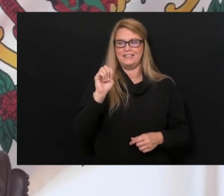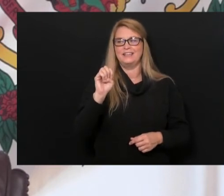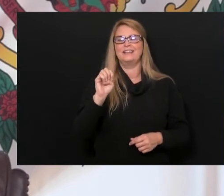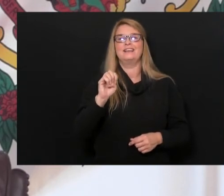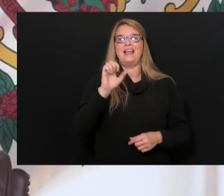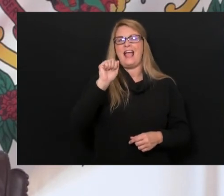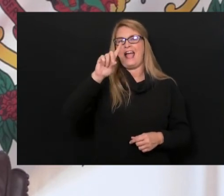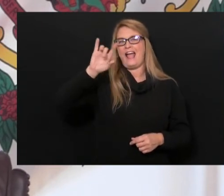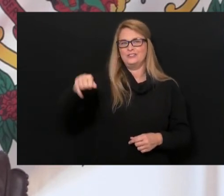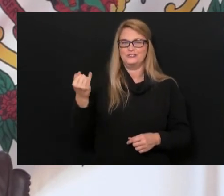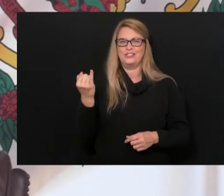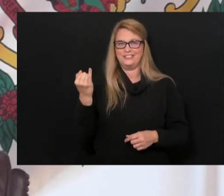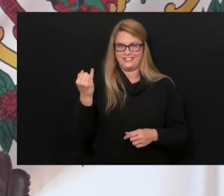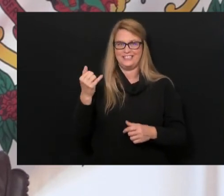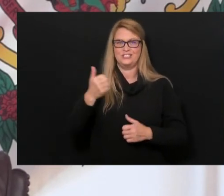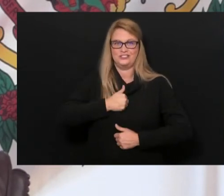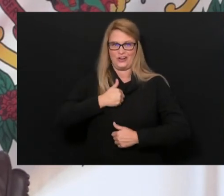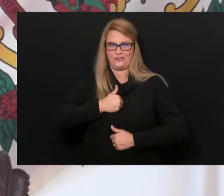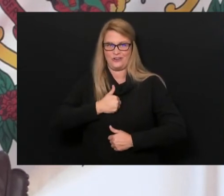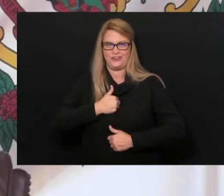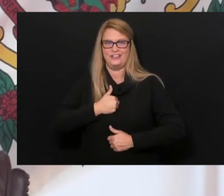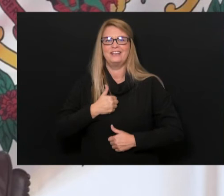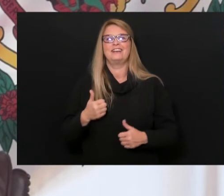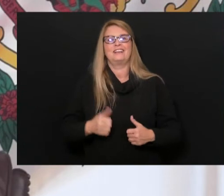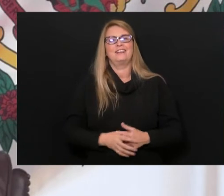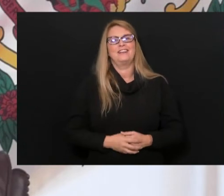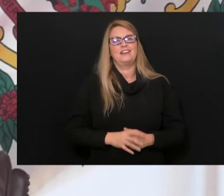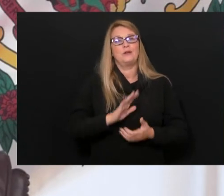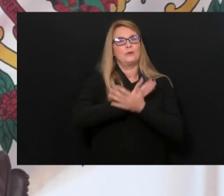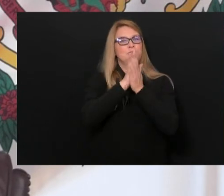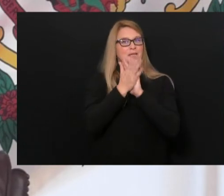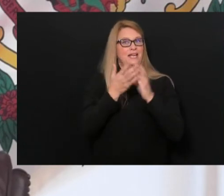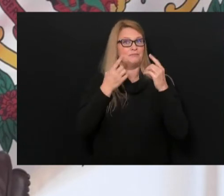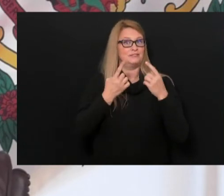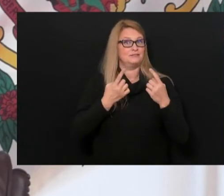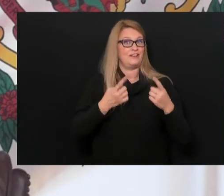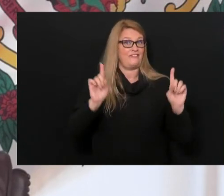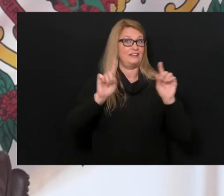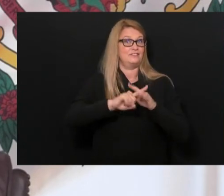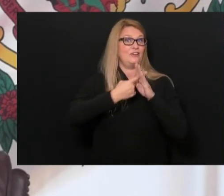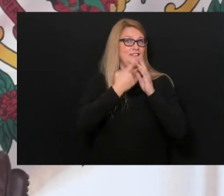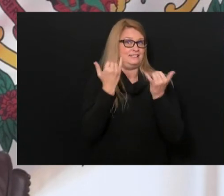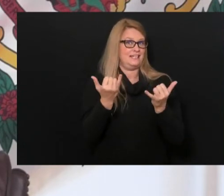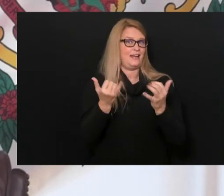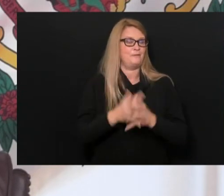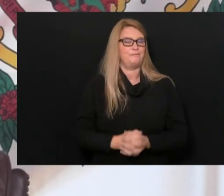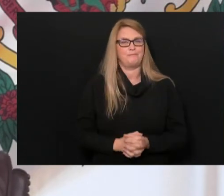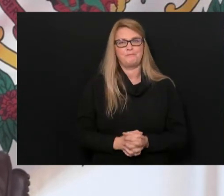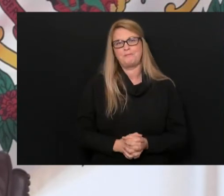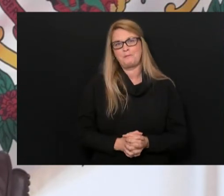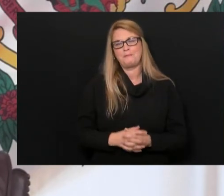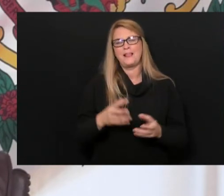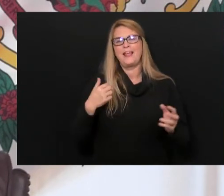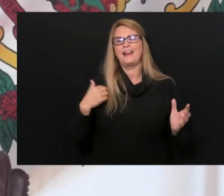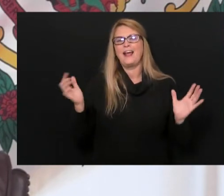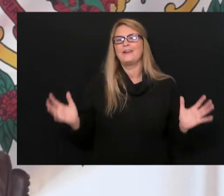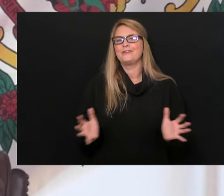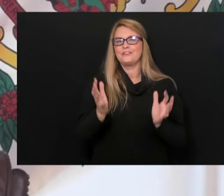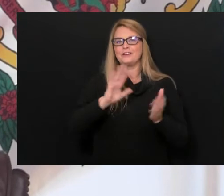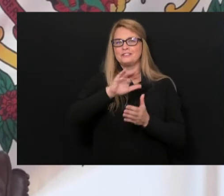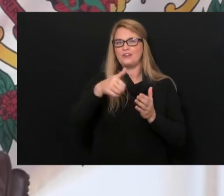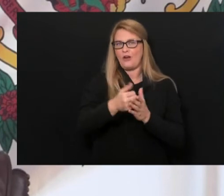general. Please forgive me for that, which becomes effective today. And I encourage all West Virginians to watch